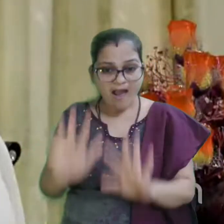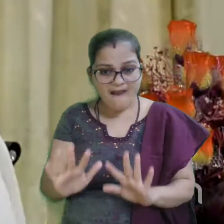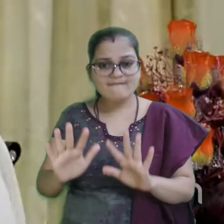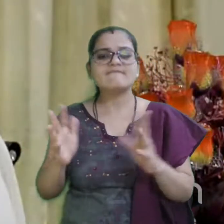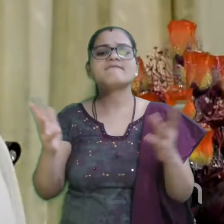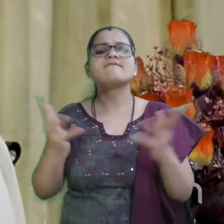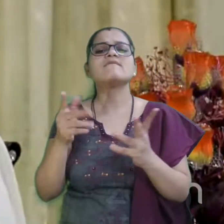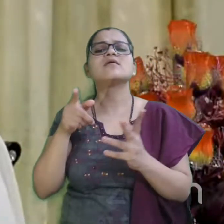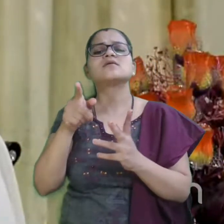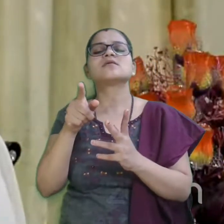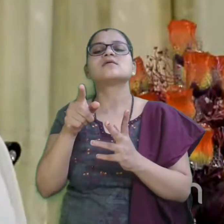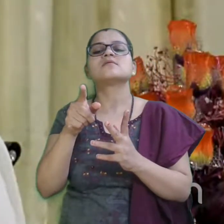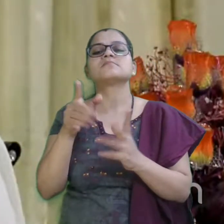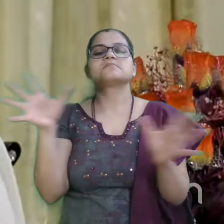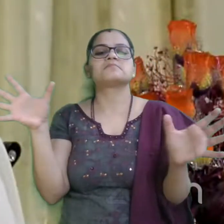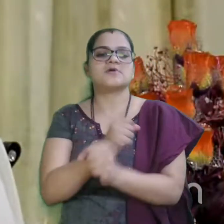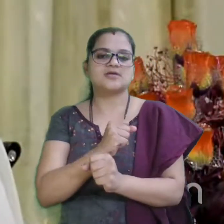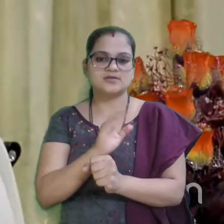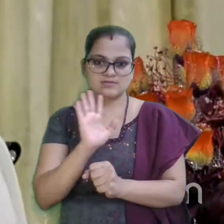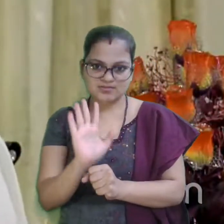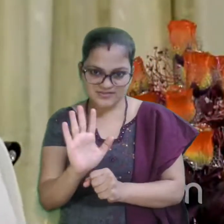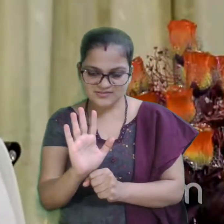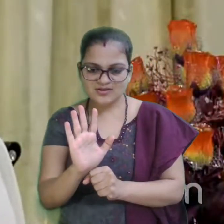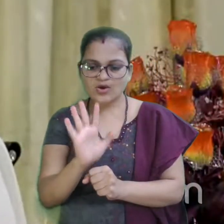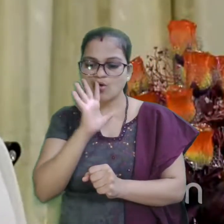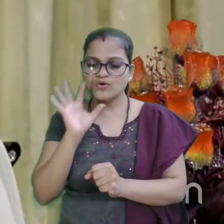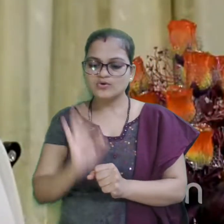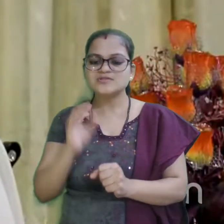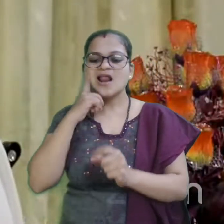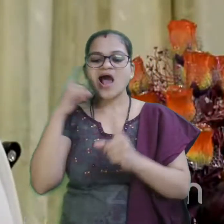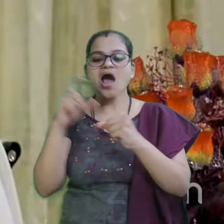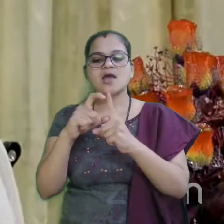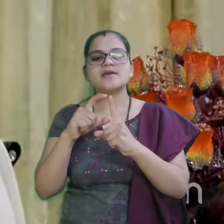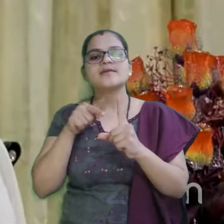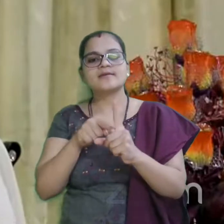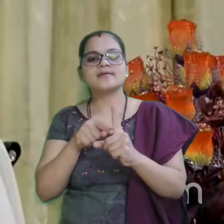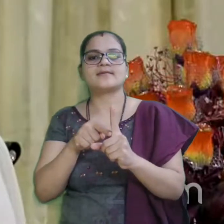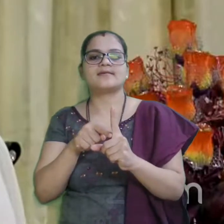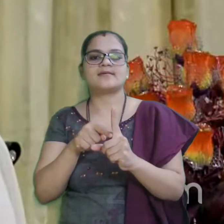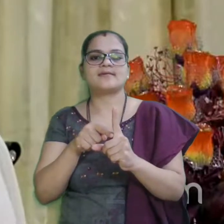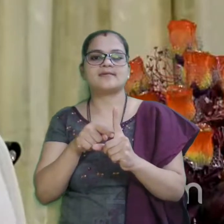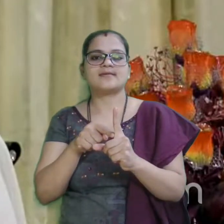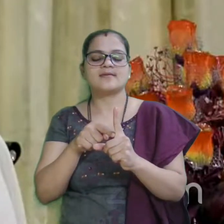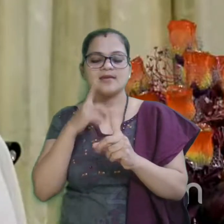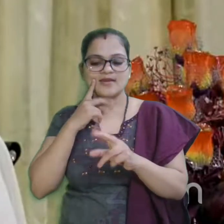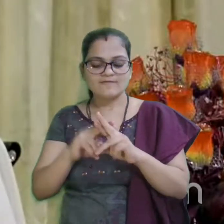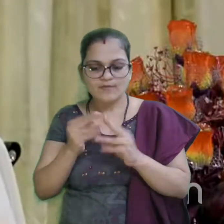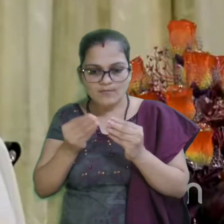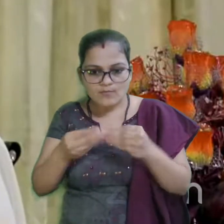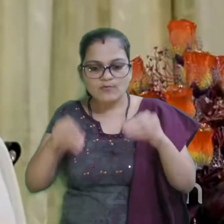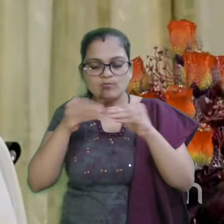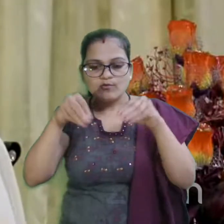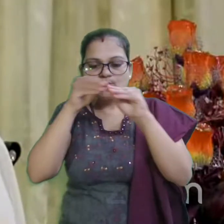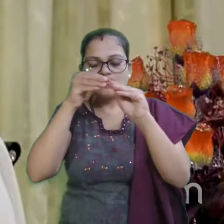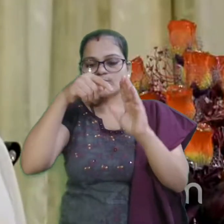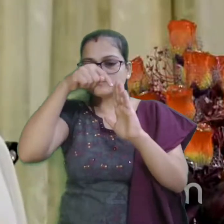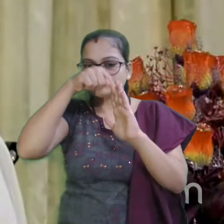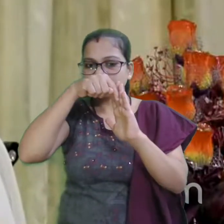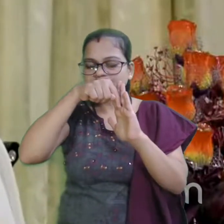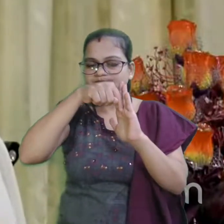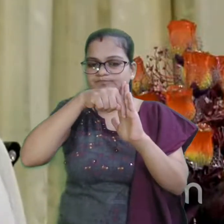Prakash, that this is the missing part, the missing identity. And the more we go